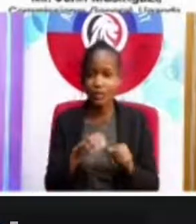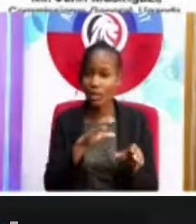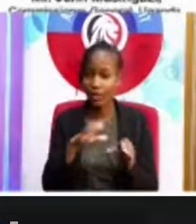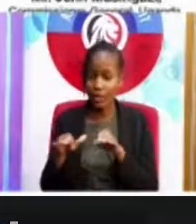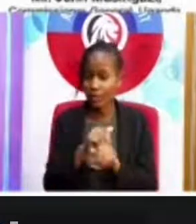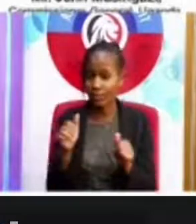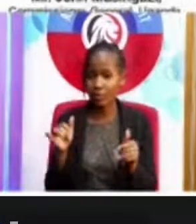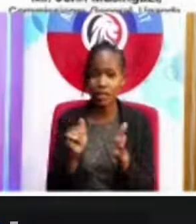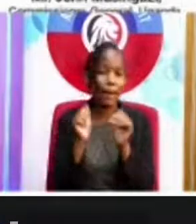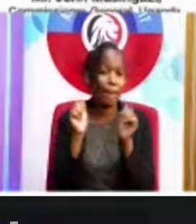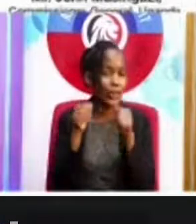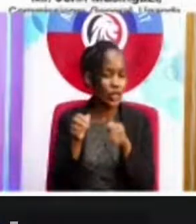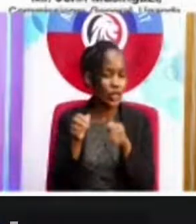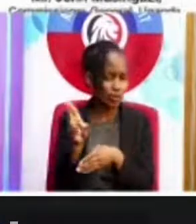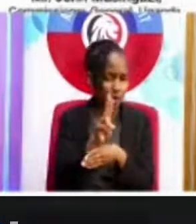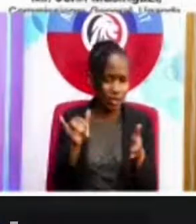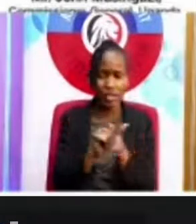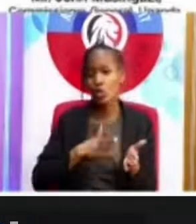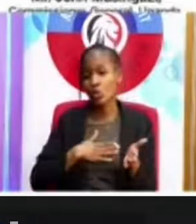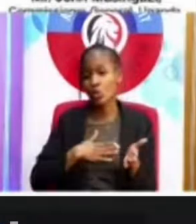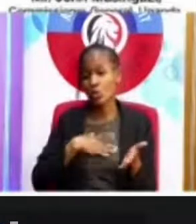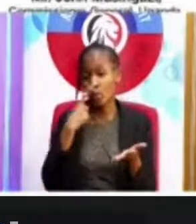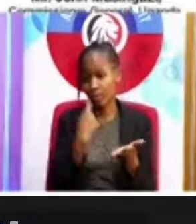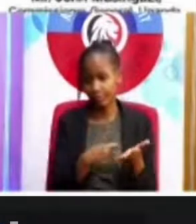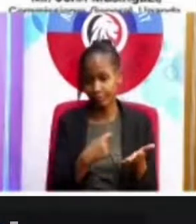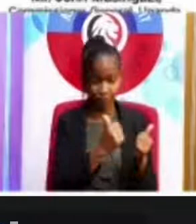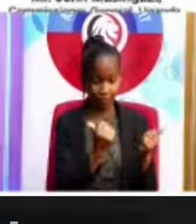revenue agencies. But of course, the biggest